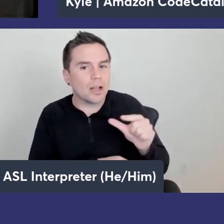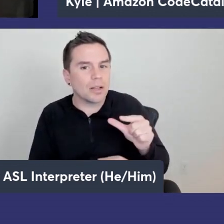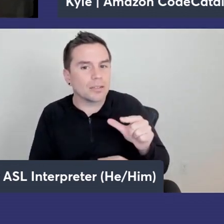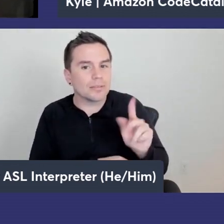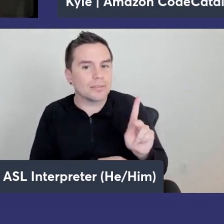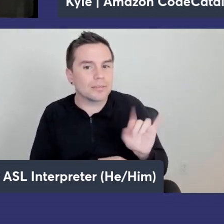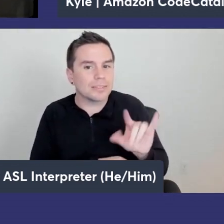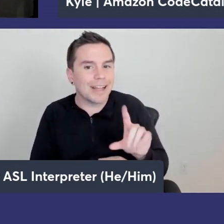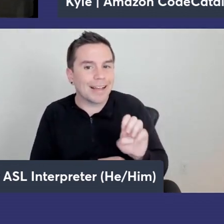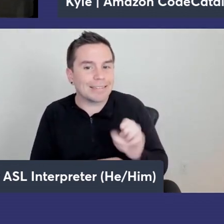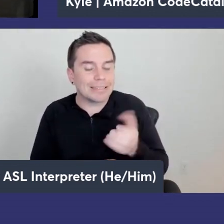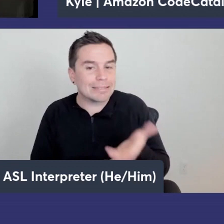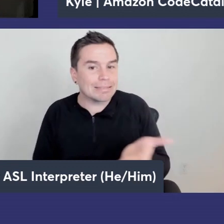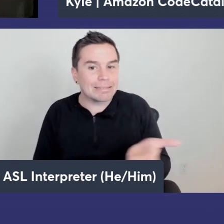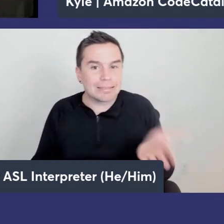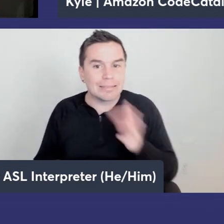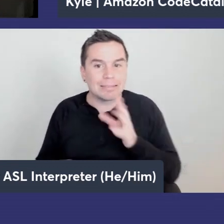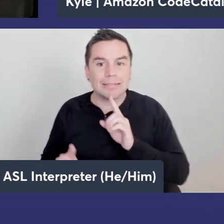We